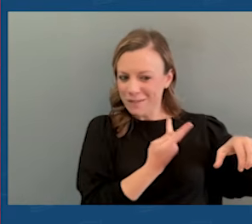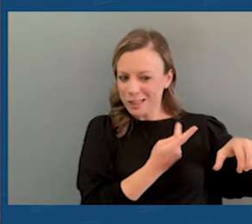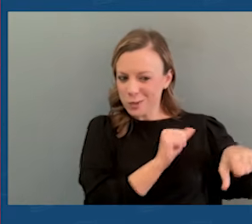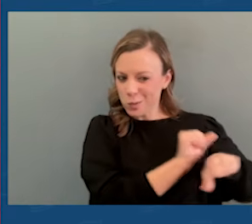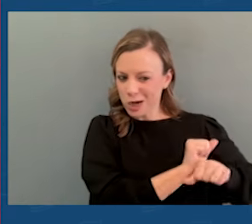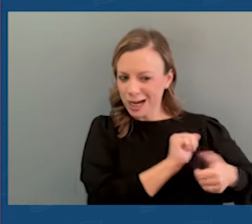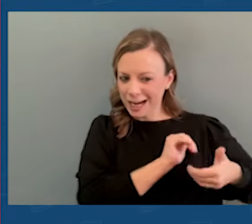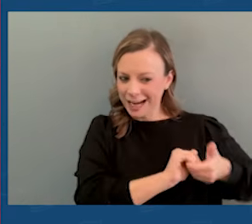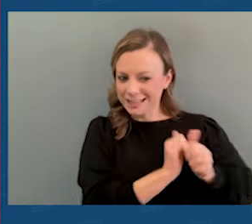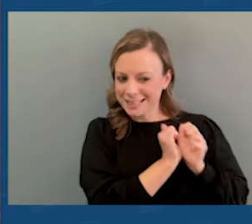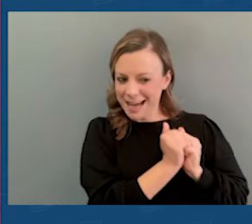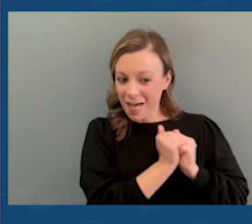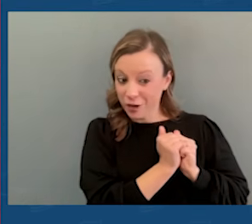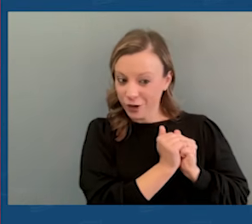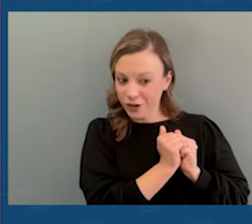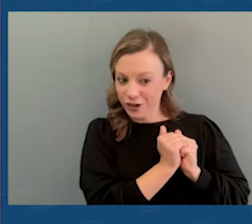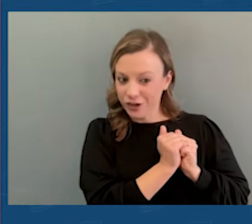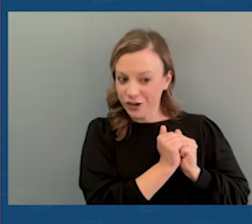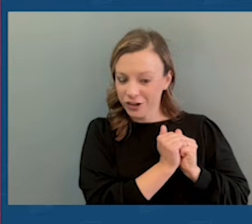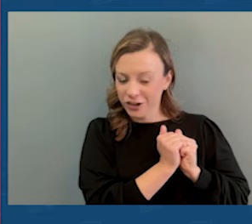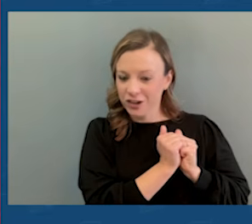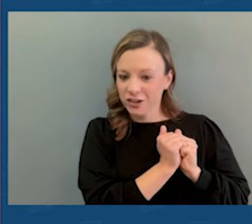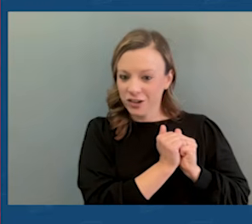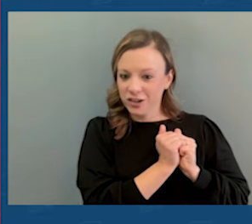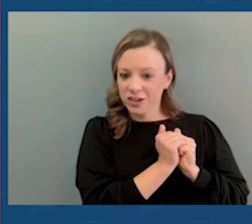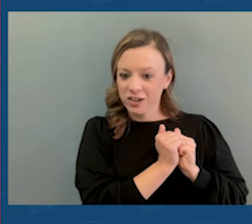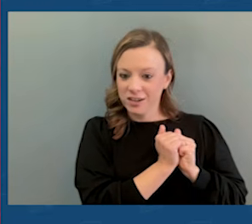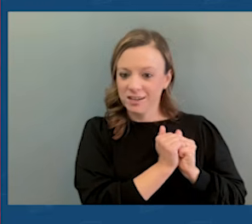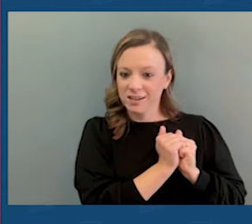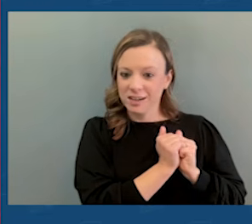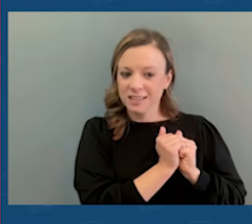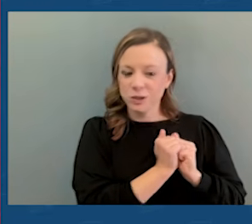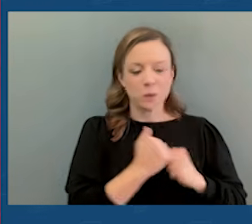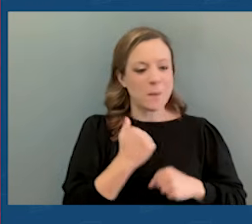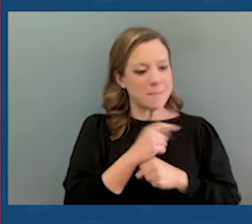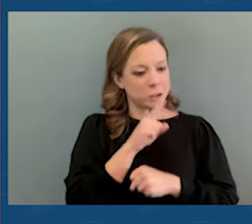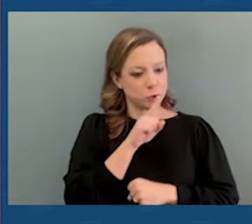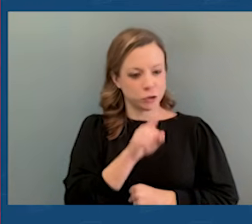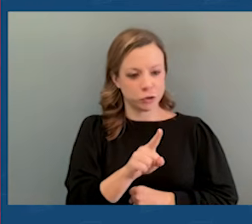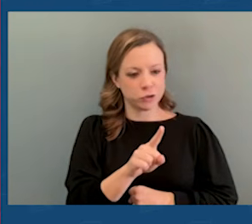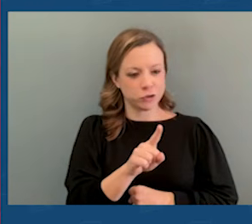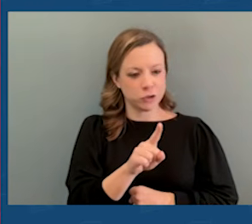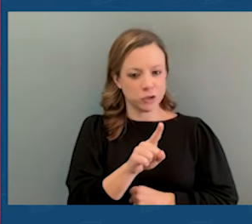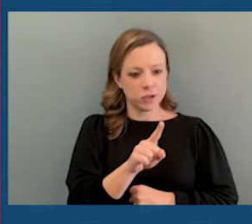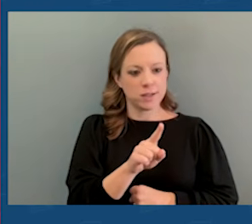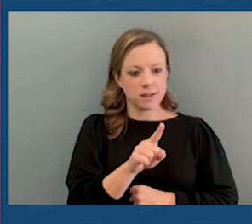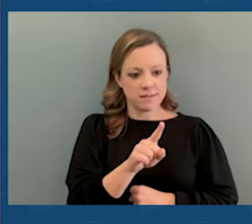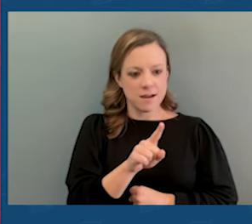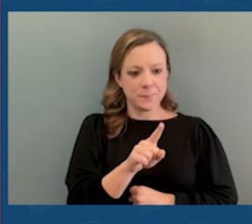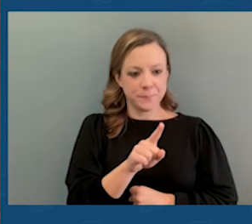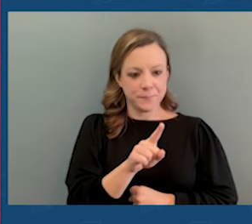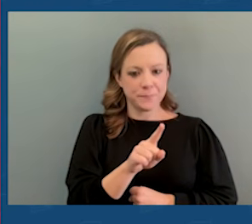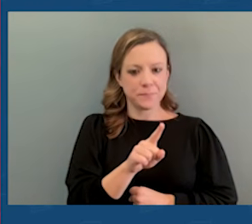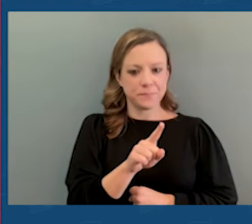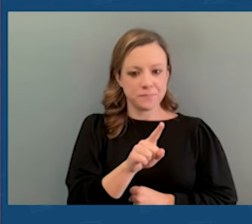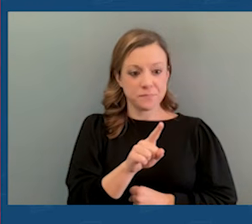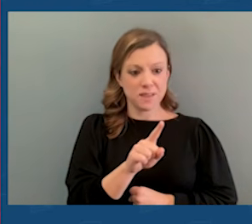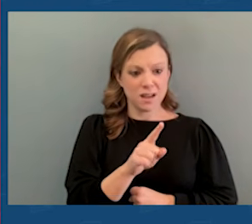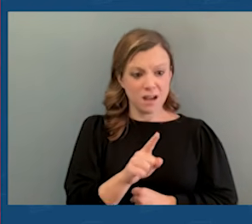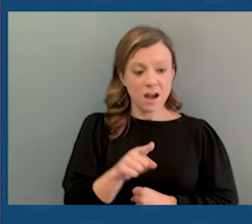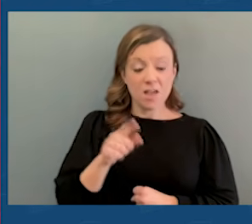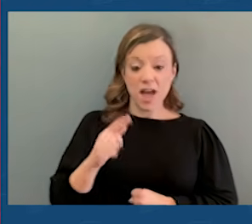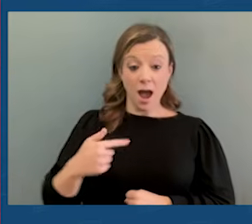each house, to, again, make sure that the promise of our being in these